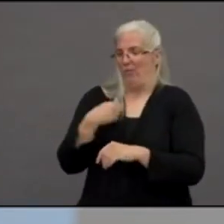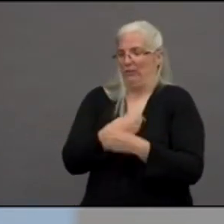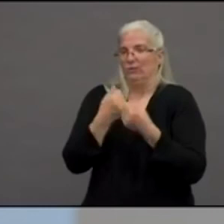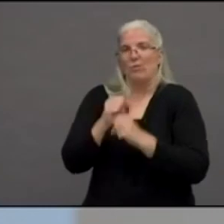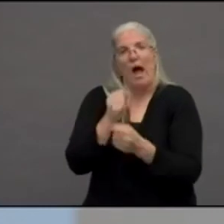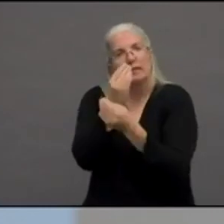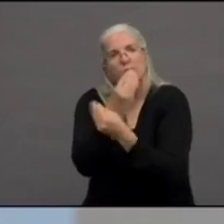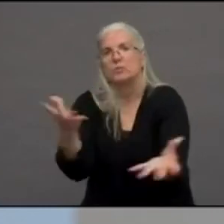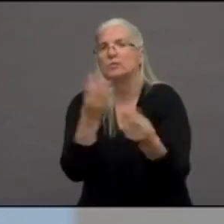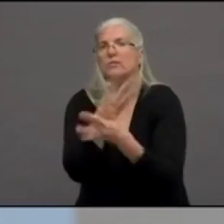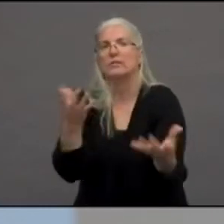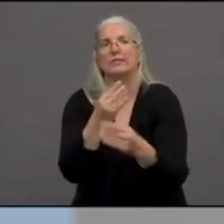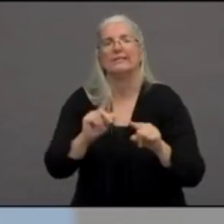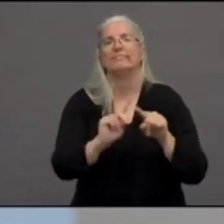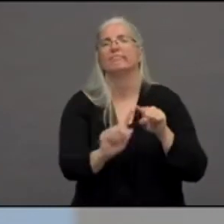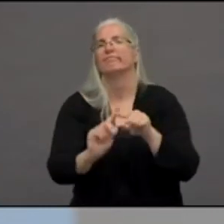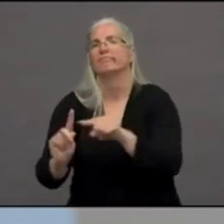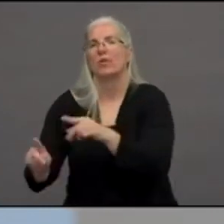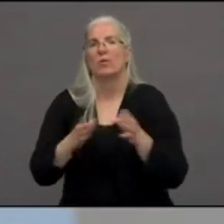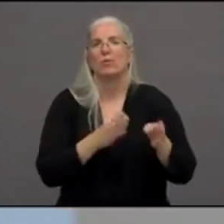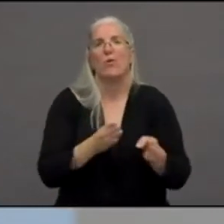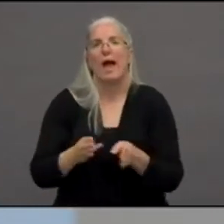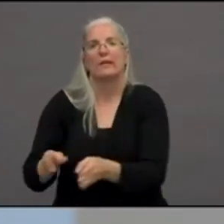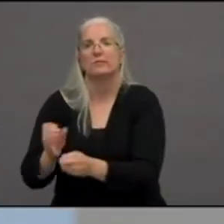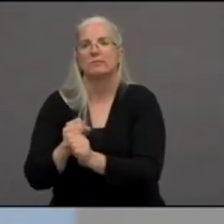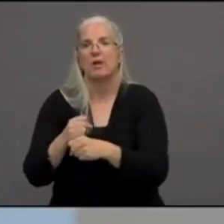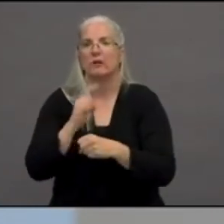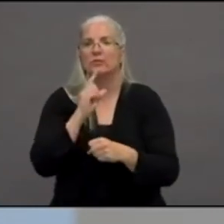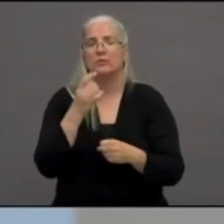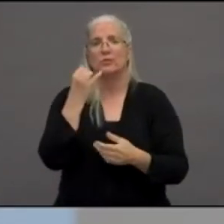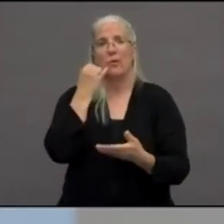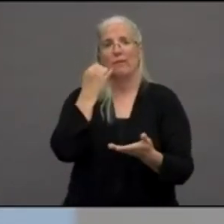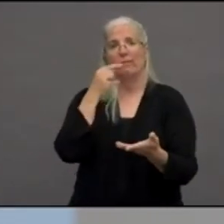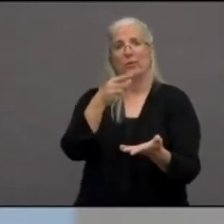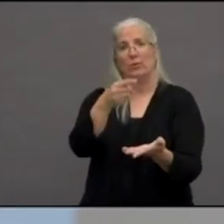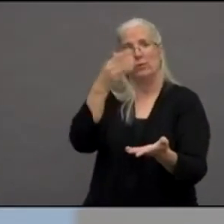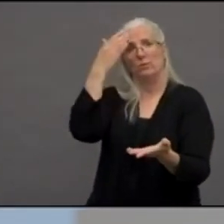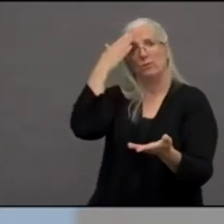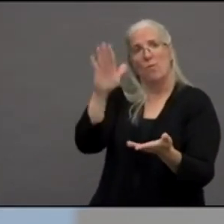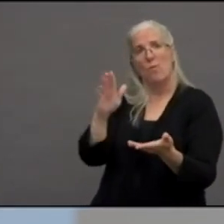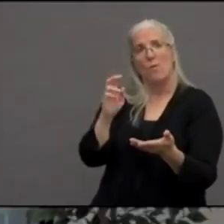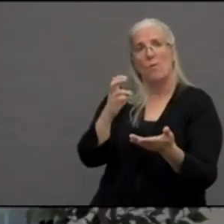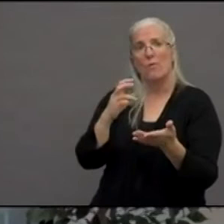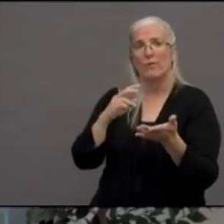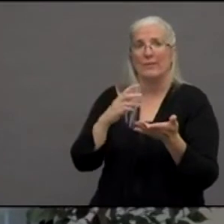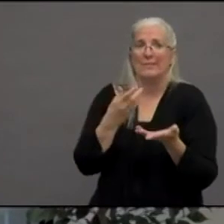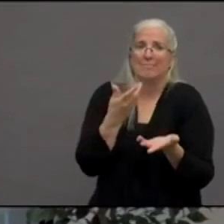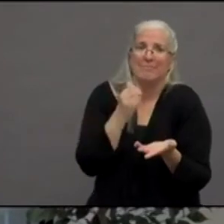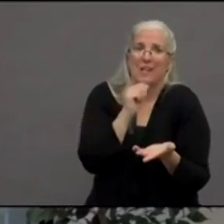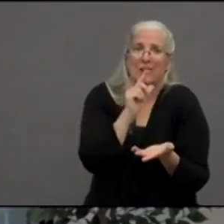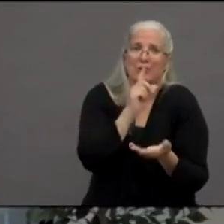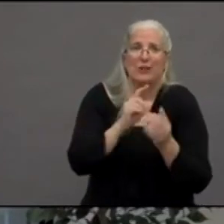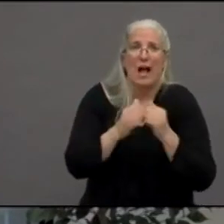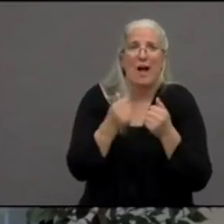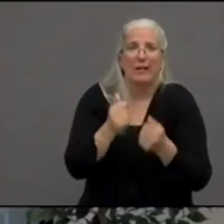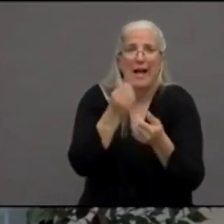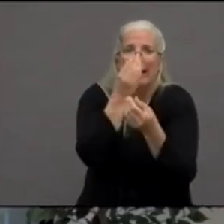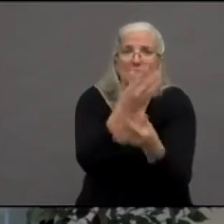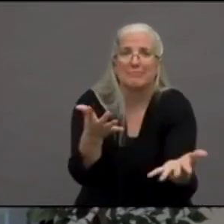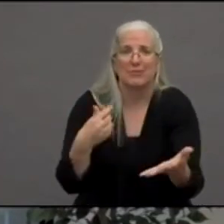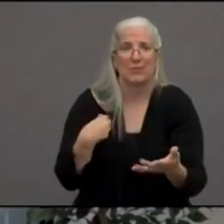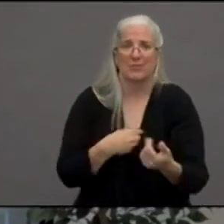if you're not informed, I don't know what to tell you. But you know, we know everyone's not on social media, so absolutely. We